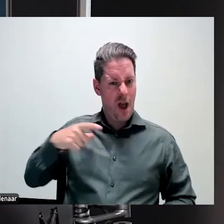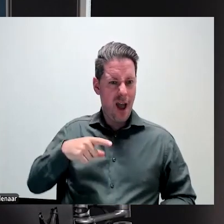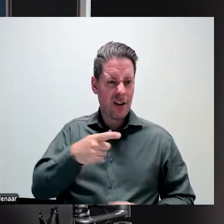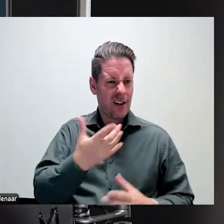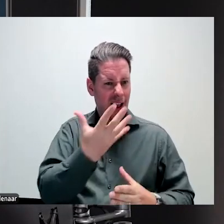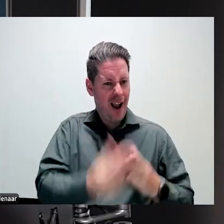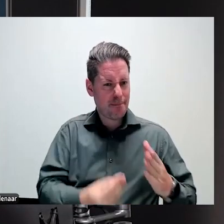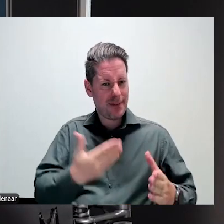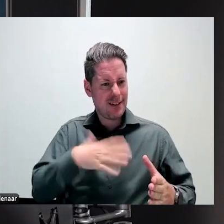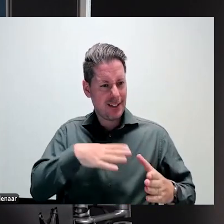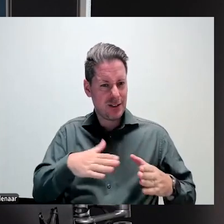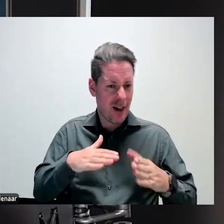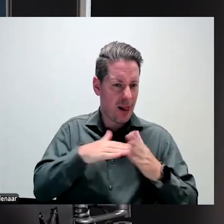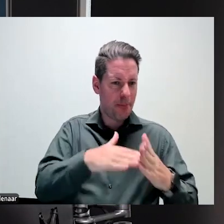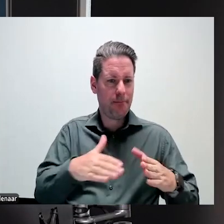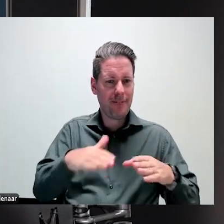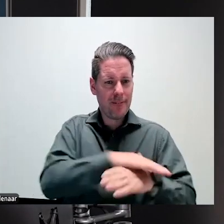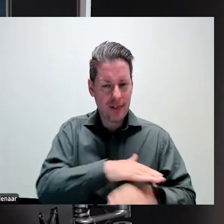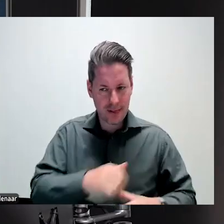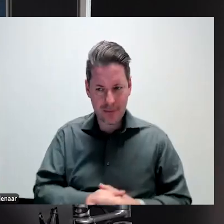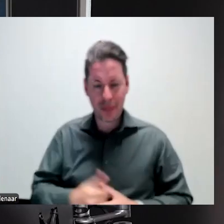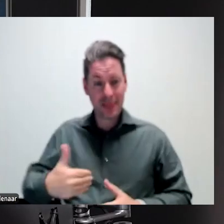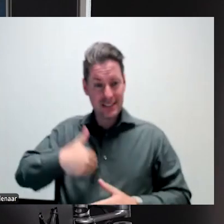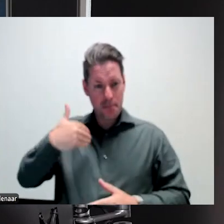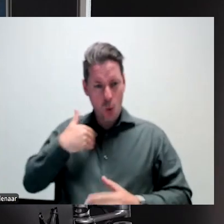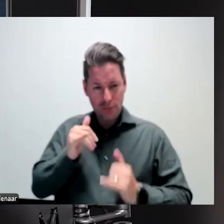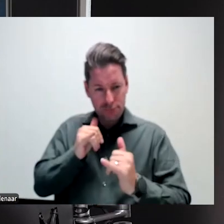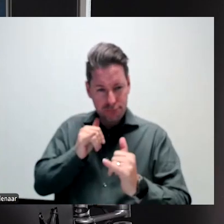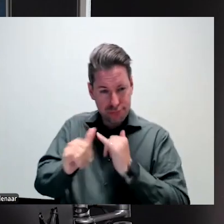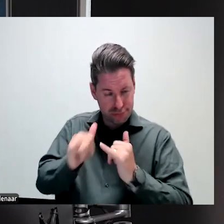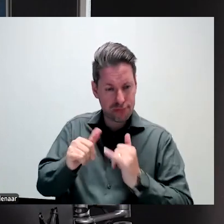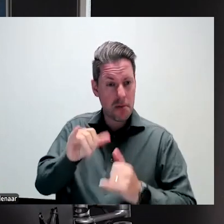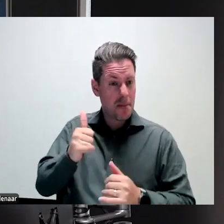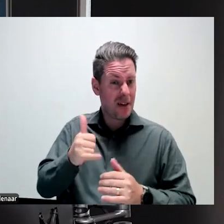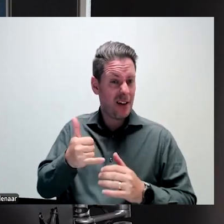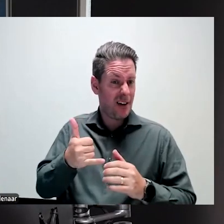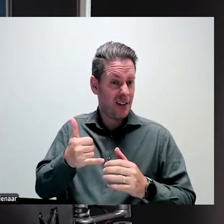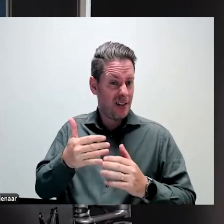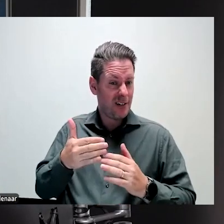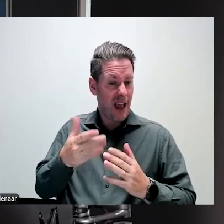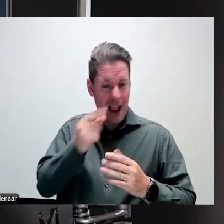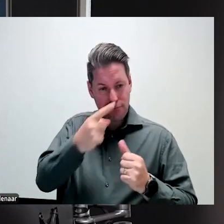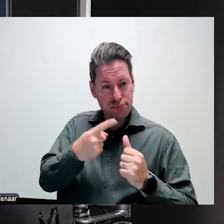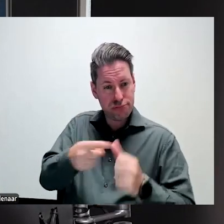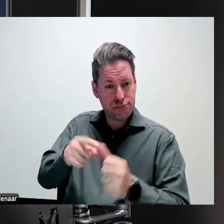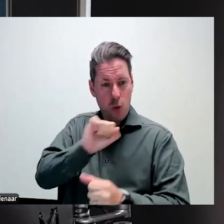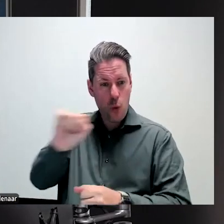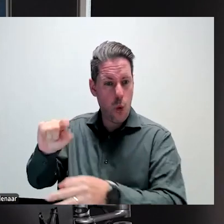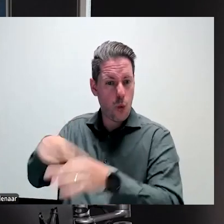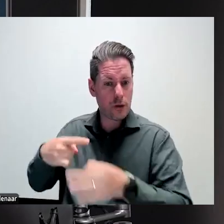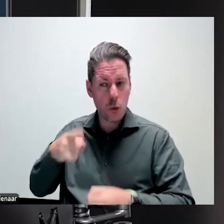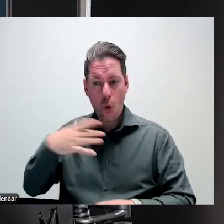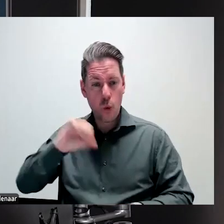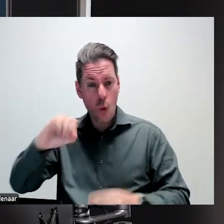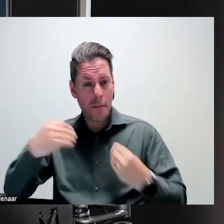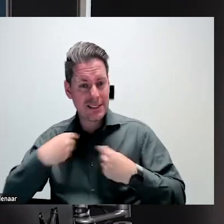just have some answers to some of your questions. Perhaps you would like to make your business or organisation more accessible. Maybe you'd like to know